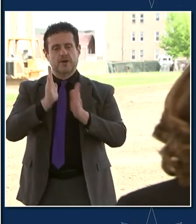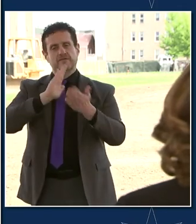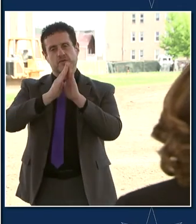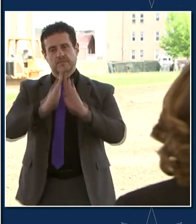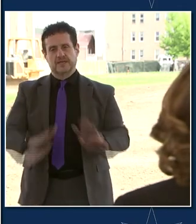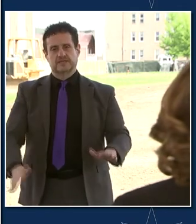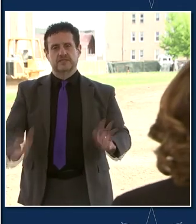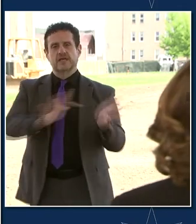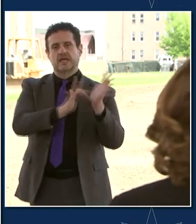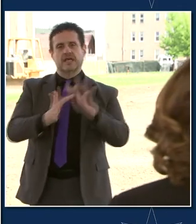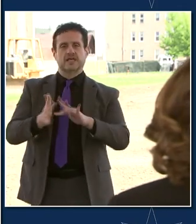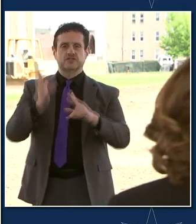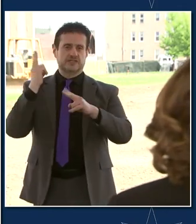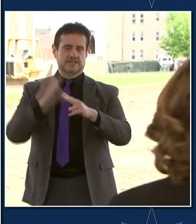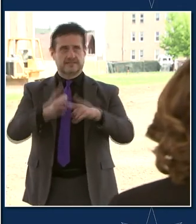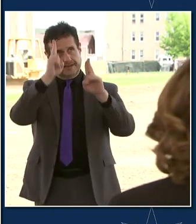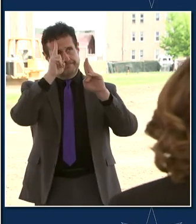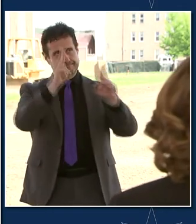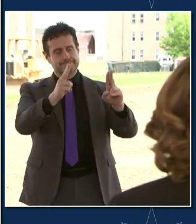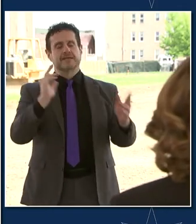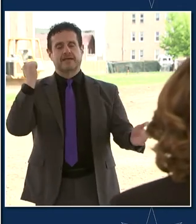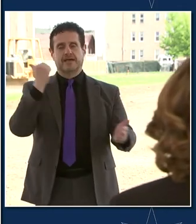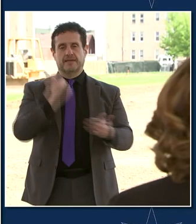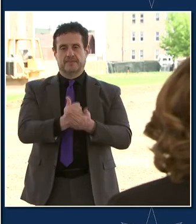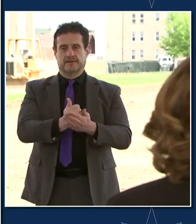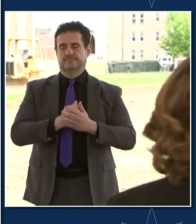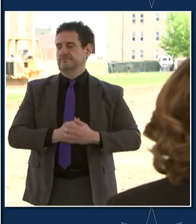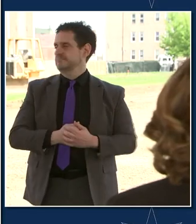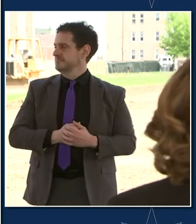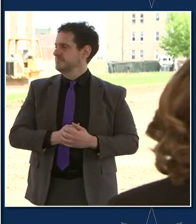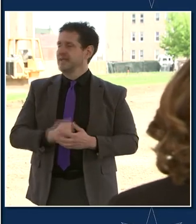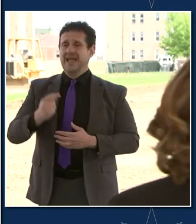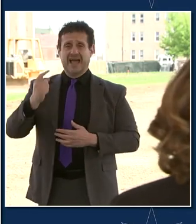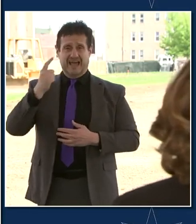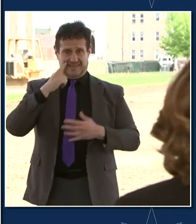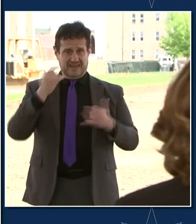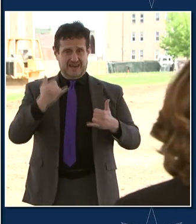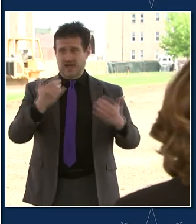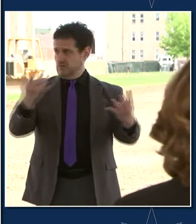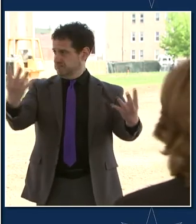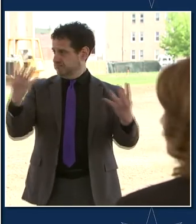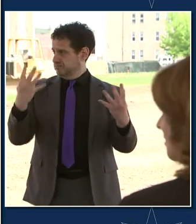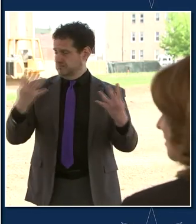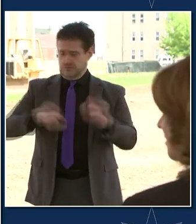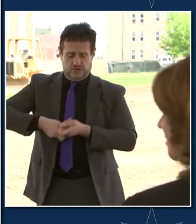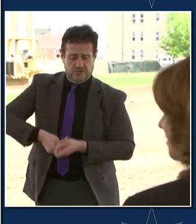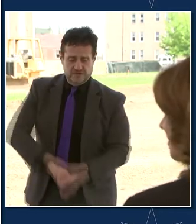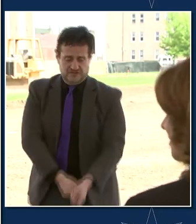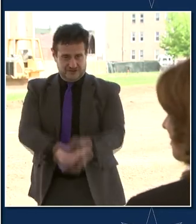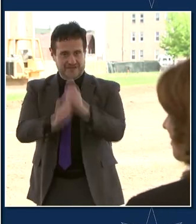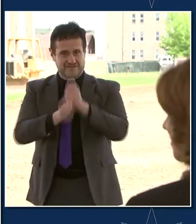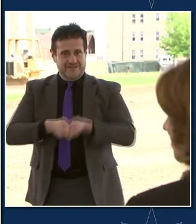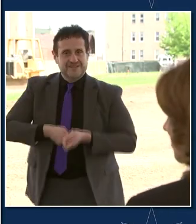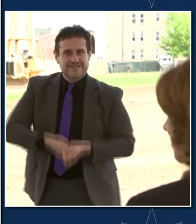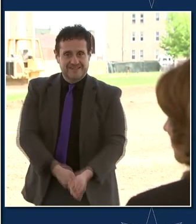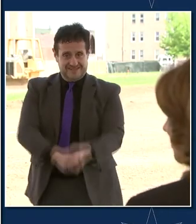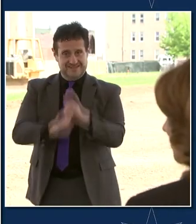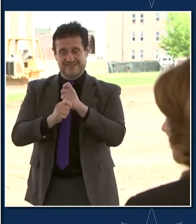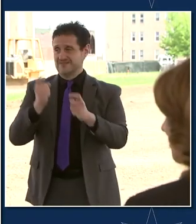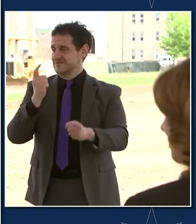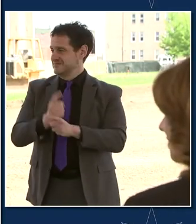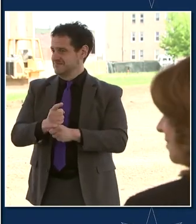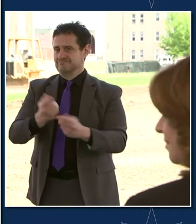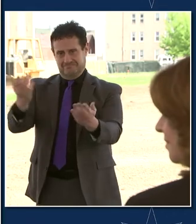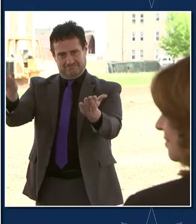name, amen. Amen. I think we are heading to the shovels, yes? All right. So we can head to the